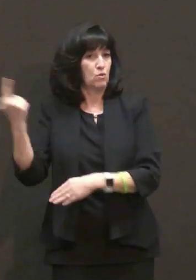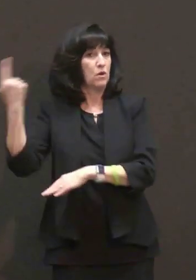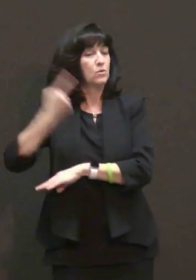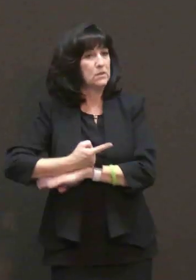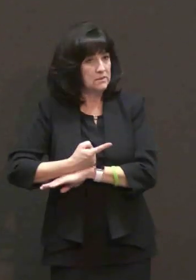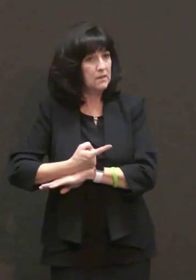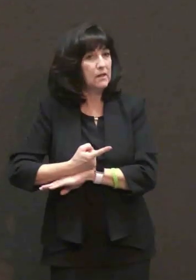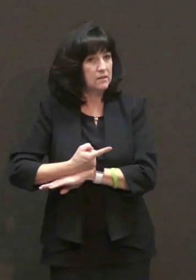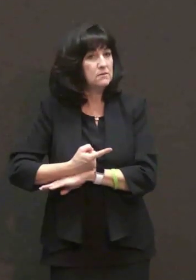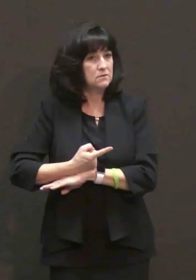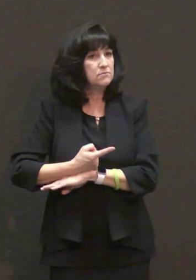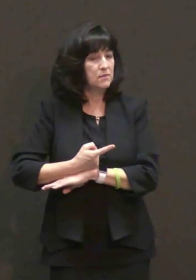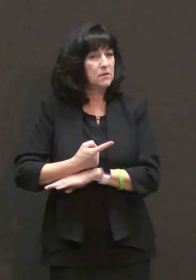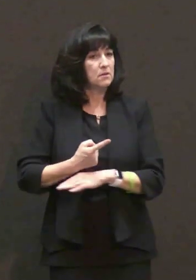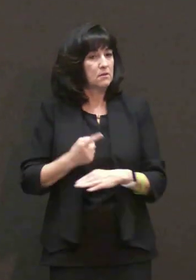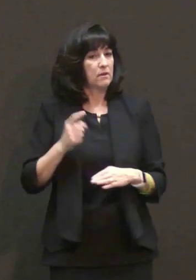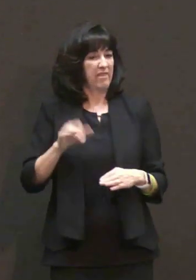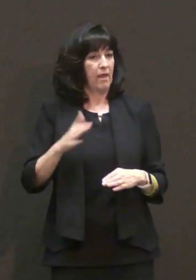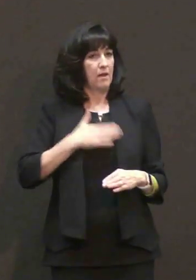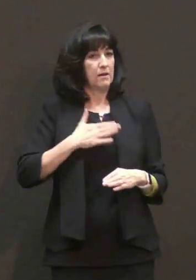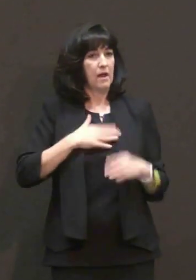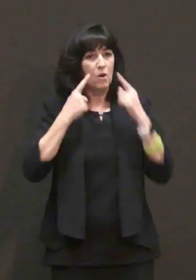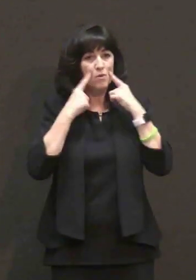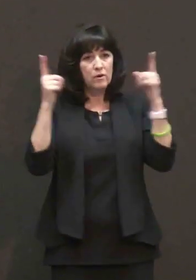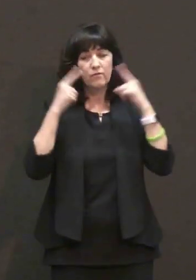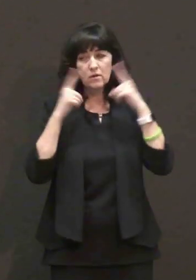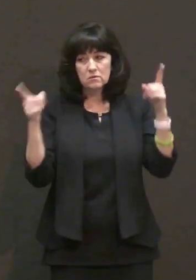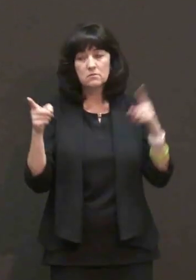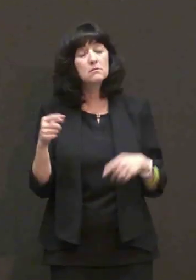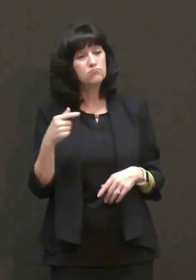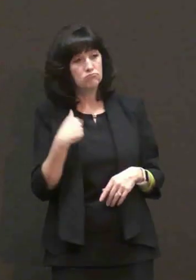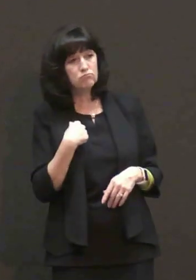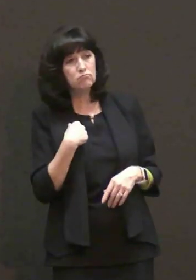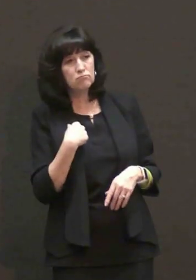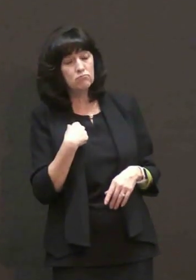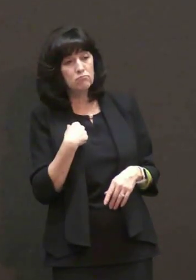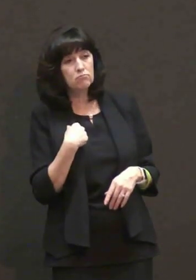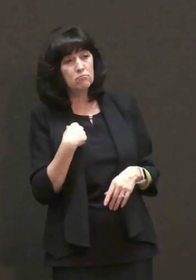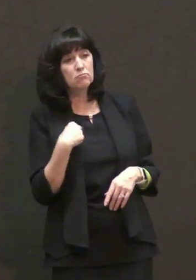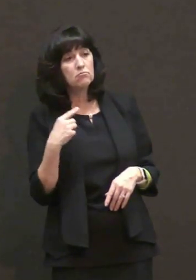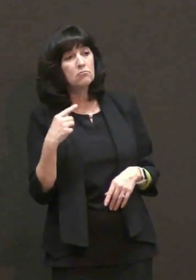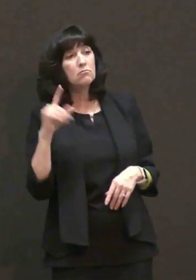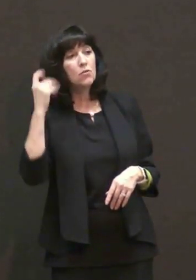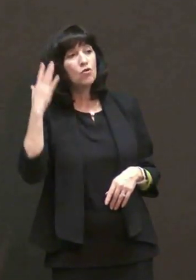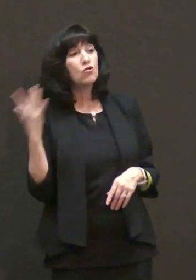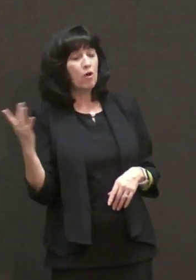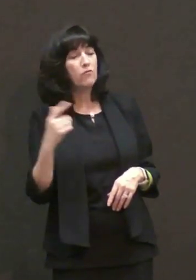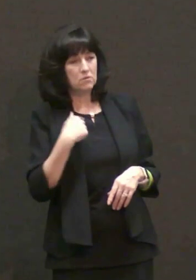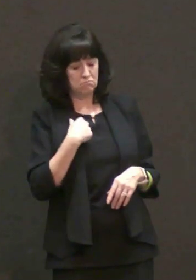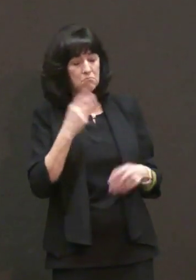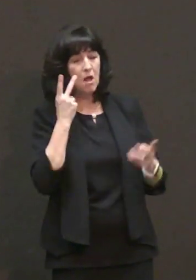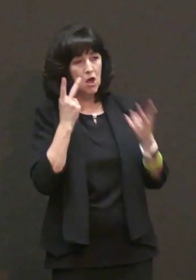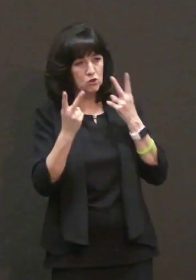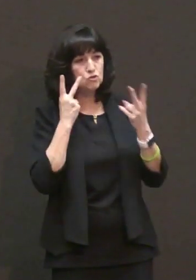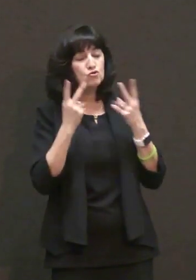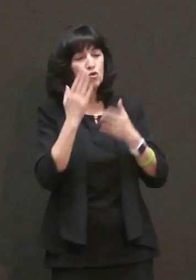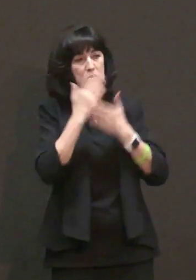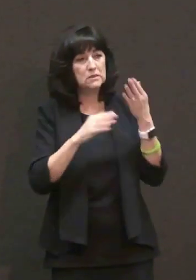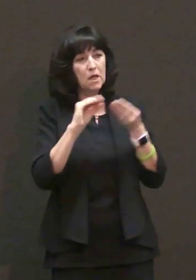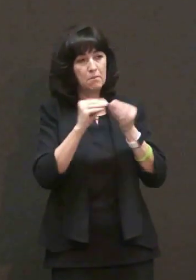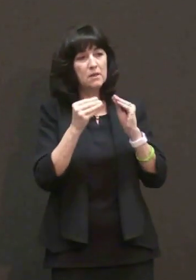show the effectiveness that it had. So, I did see some numbers and some rankings now that I thought about it.